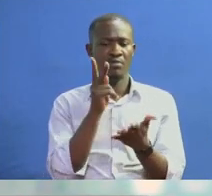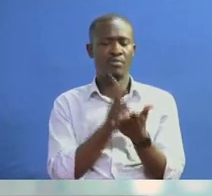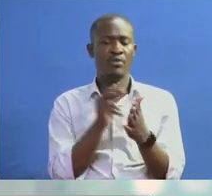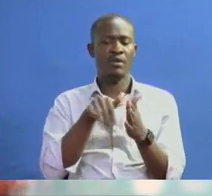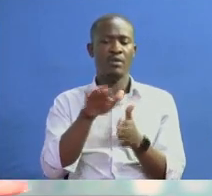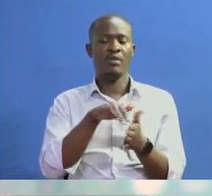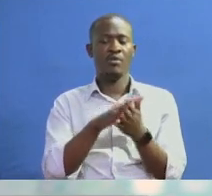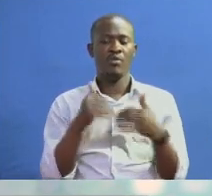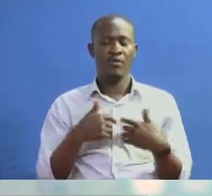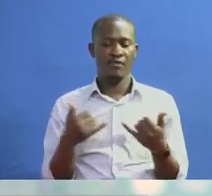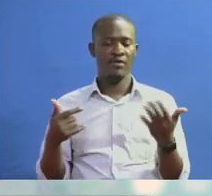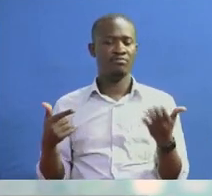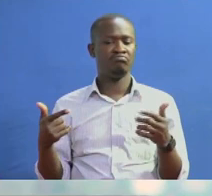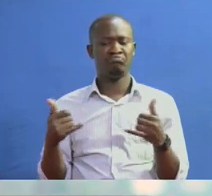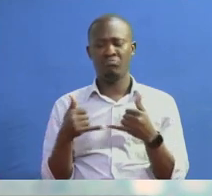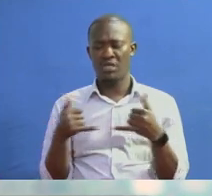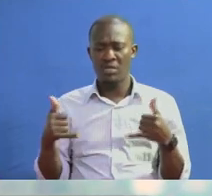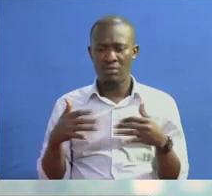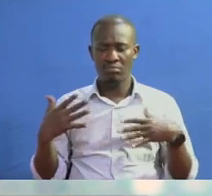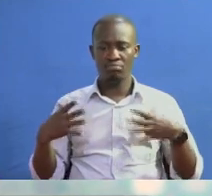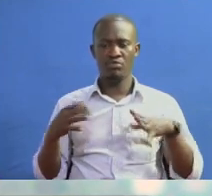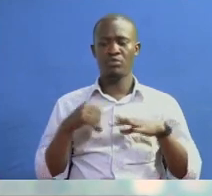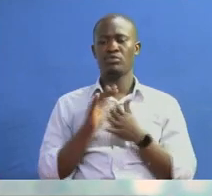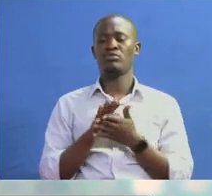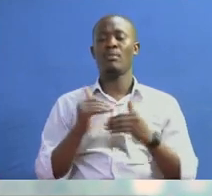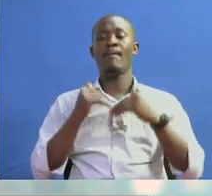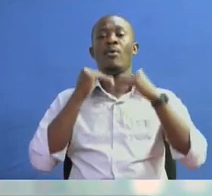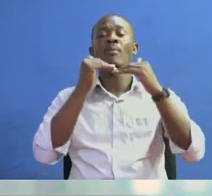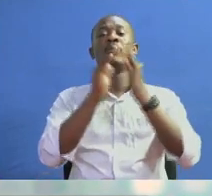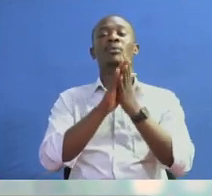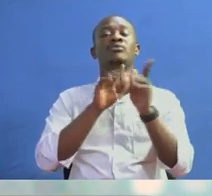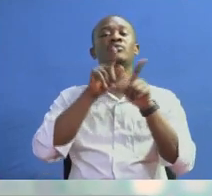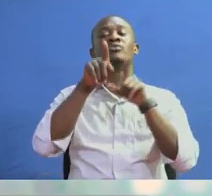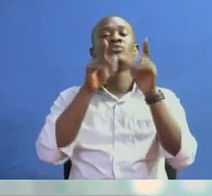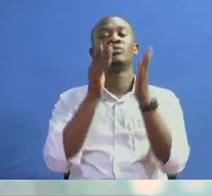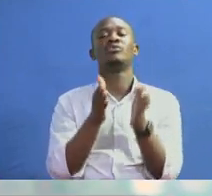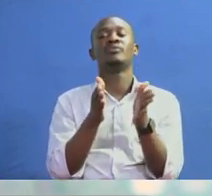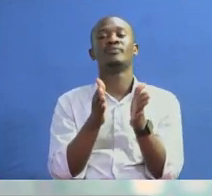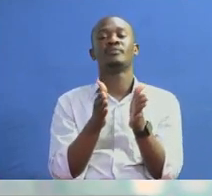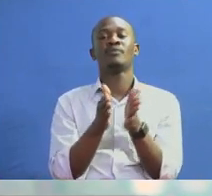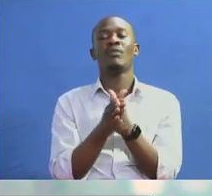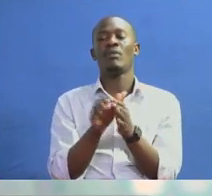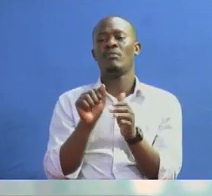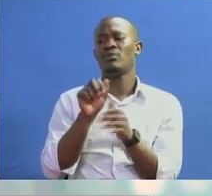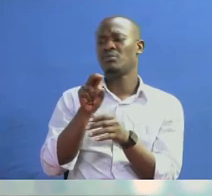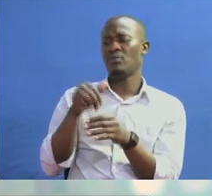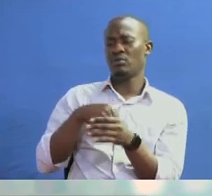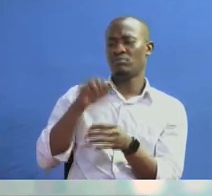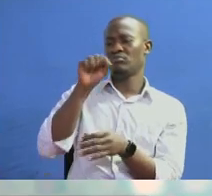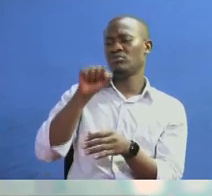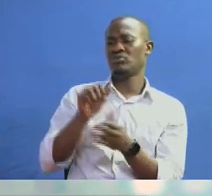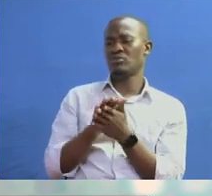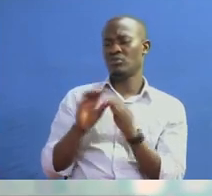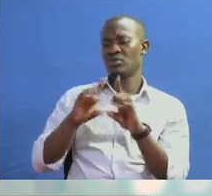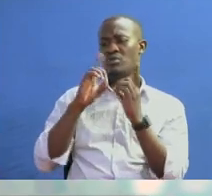we are the digital people to promote Kenyan tourism. We should not only look at the State Department of Youth Affairs